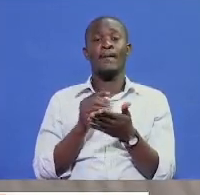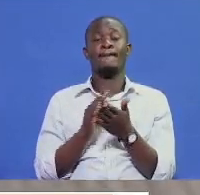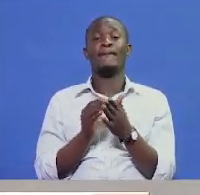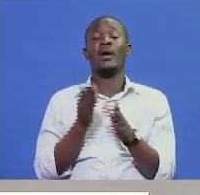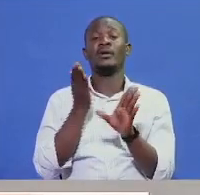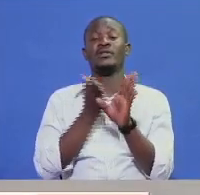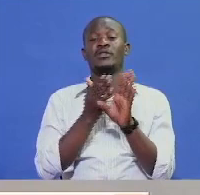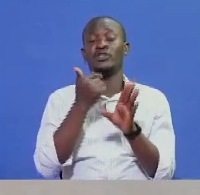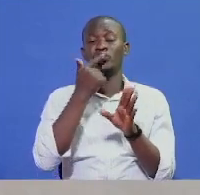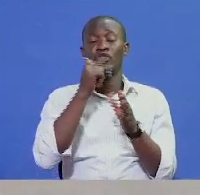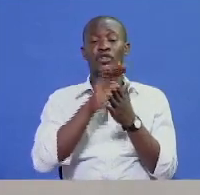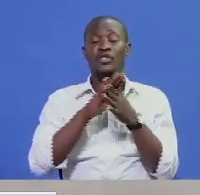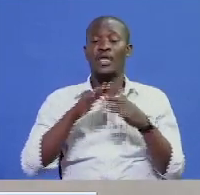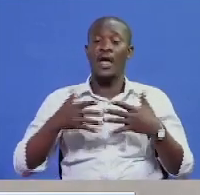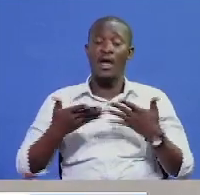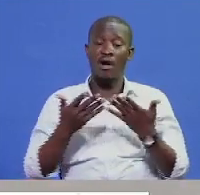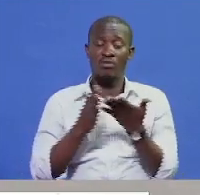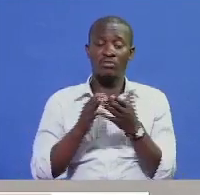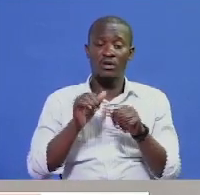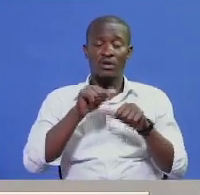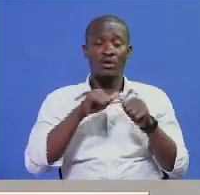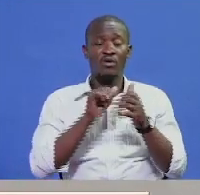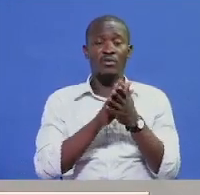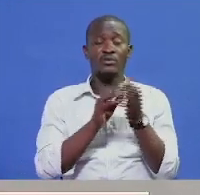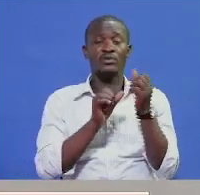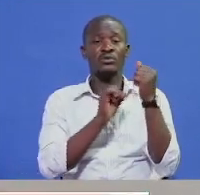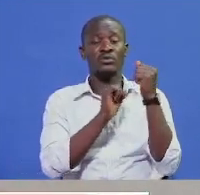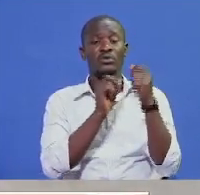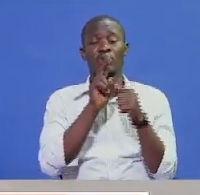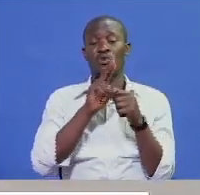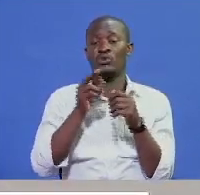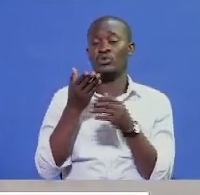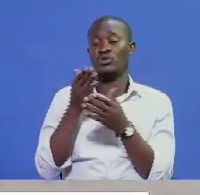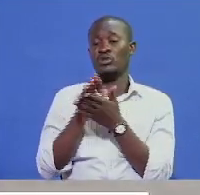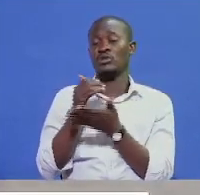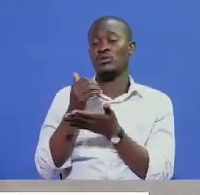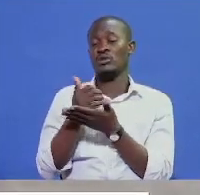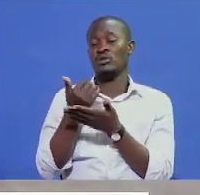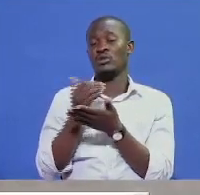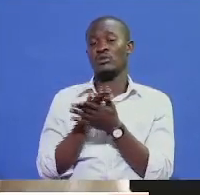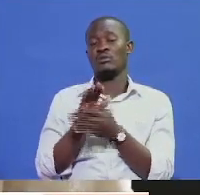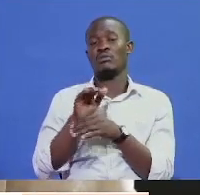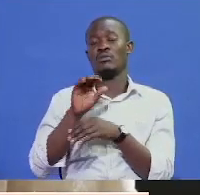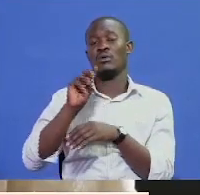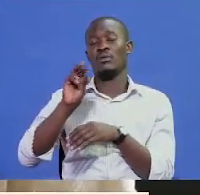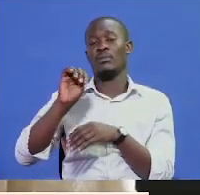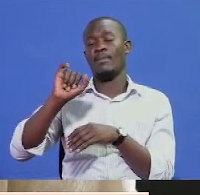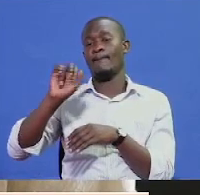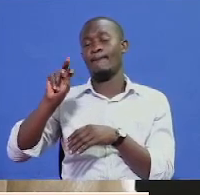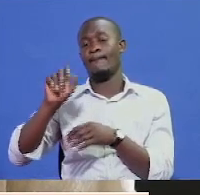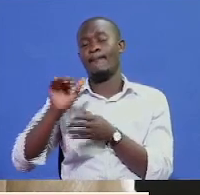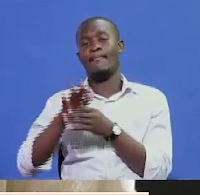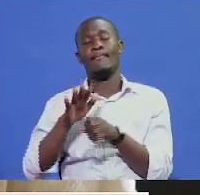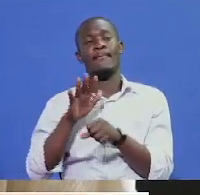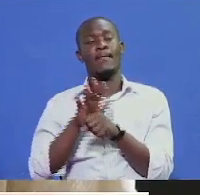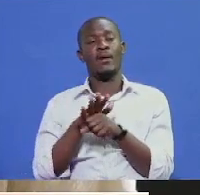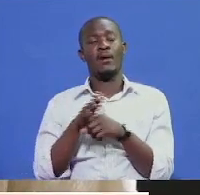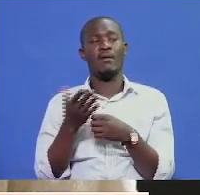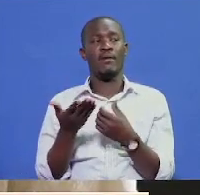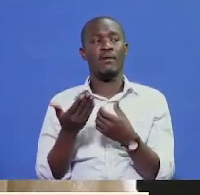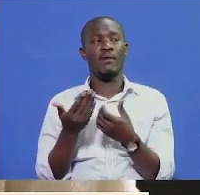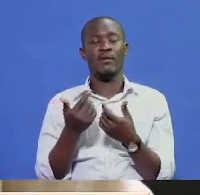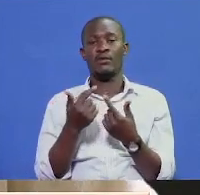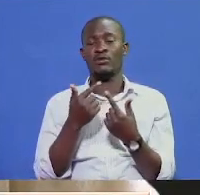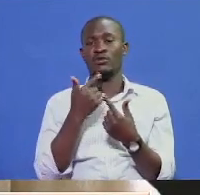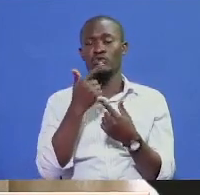nao wanasema vipi kuhusiana na usalama wa kutumia vikombe vya mina? So a lot of